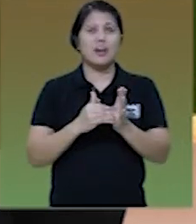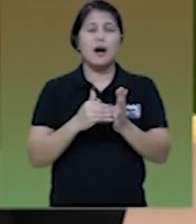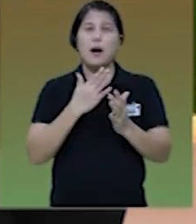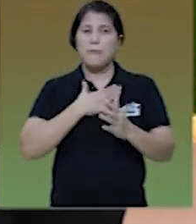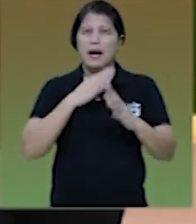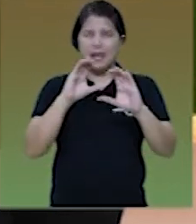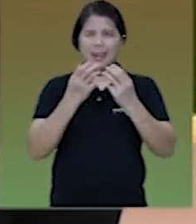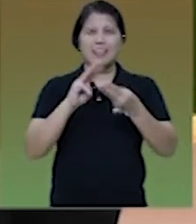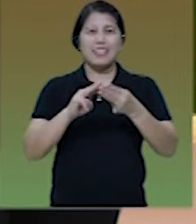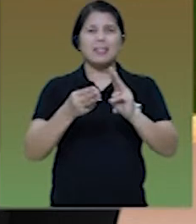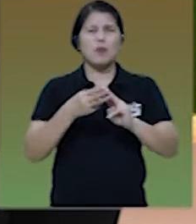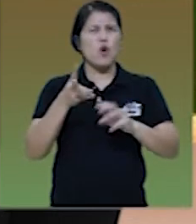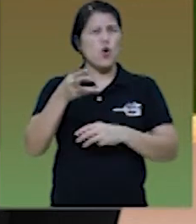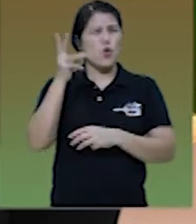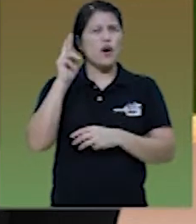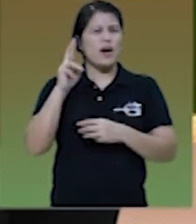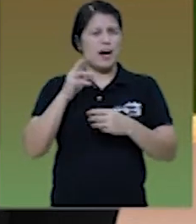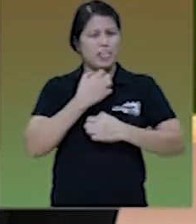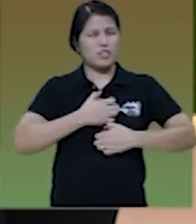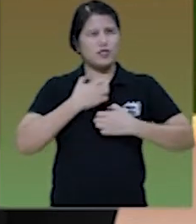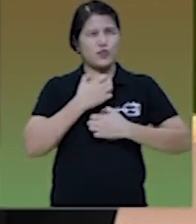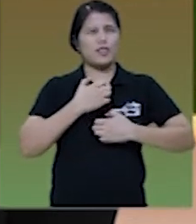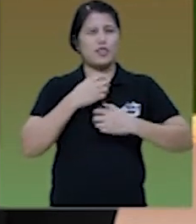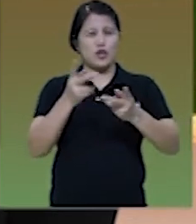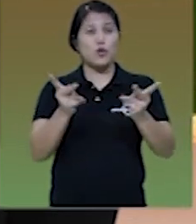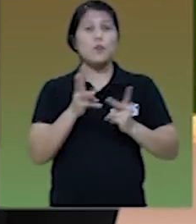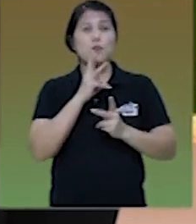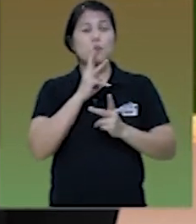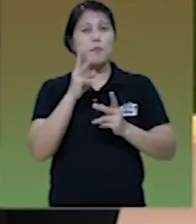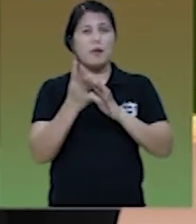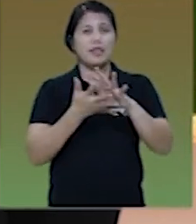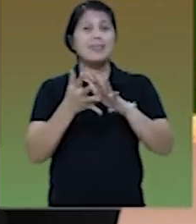were enjoying the pool party yesterday.